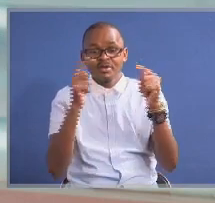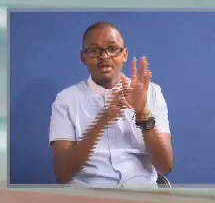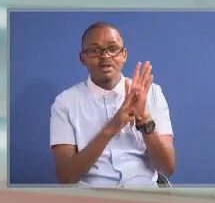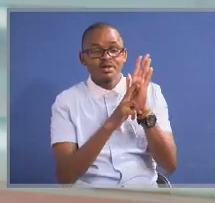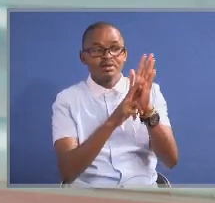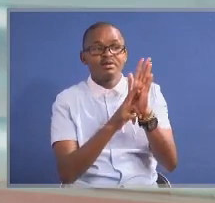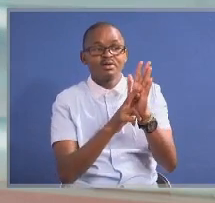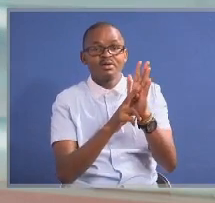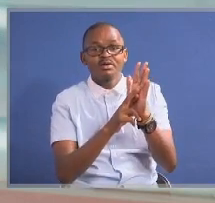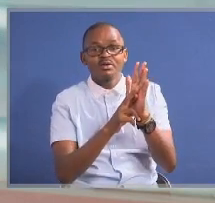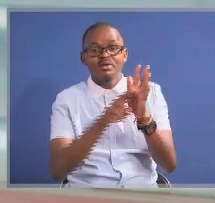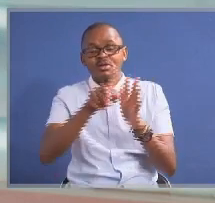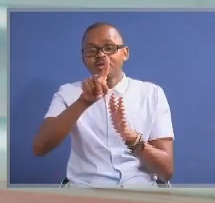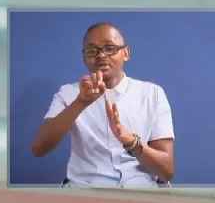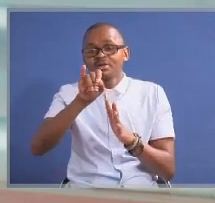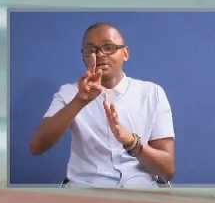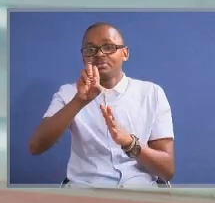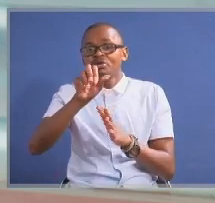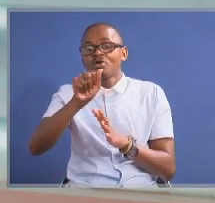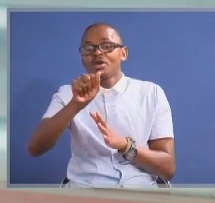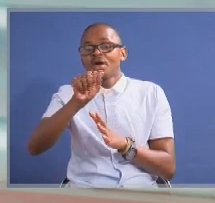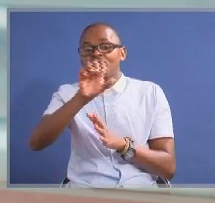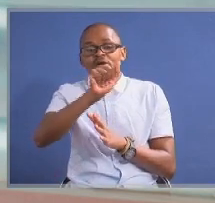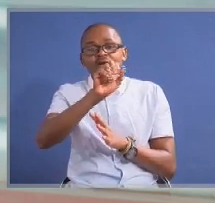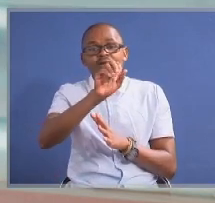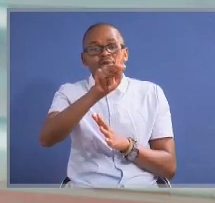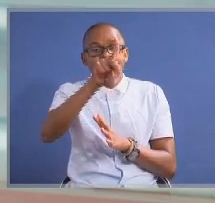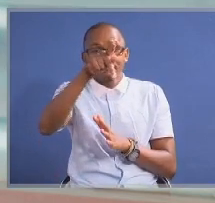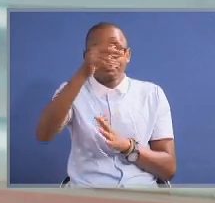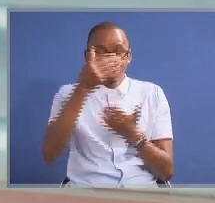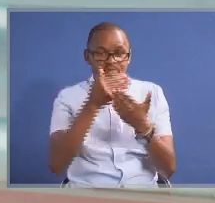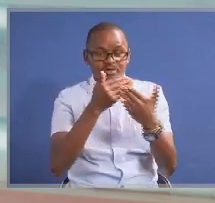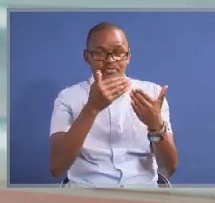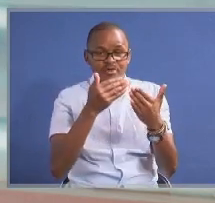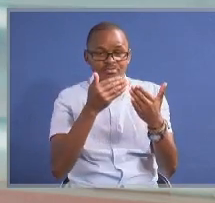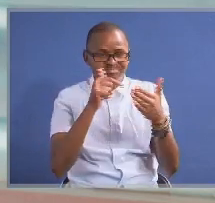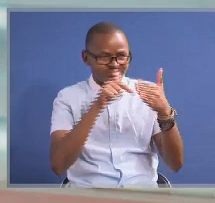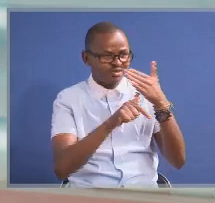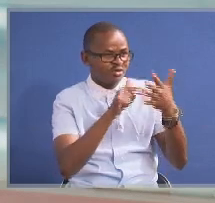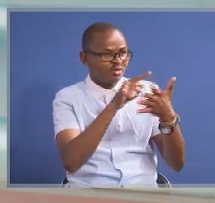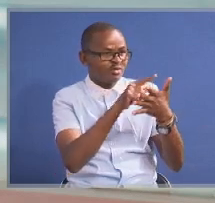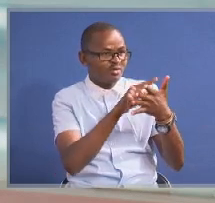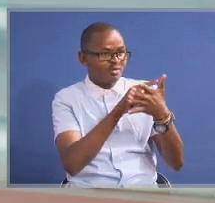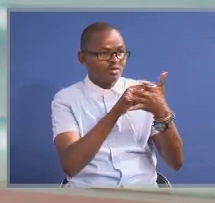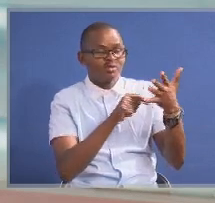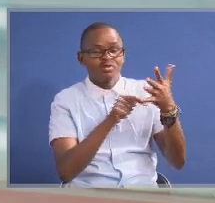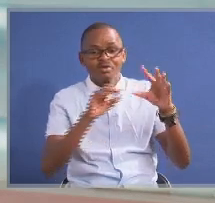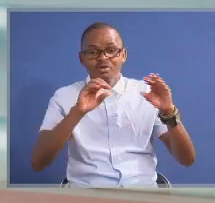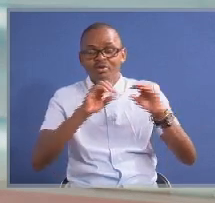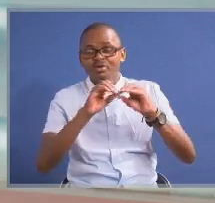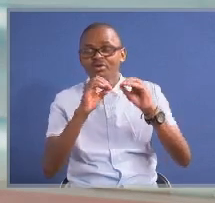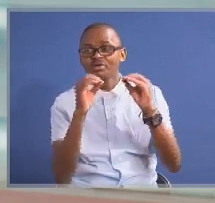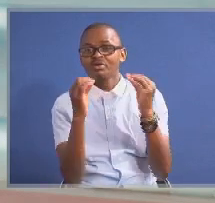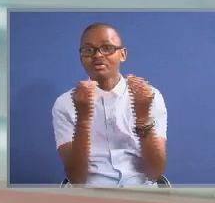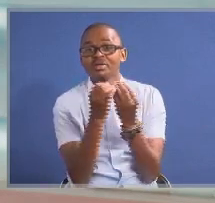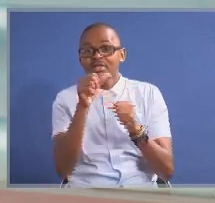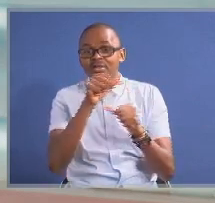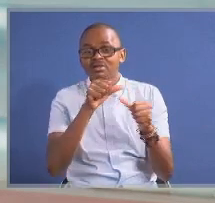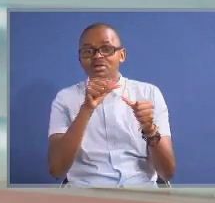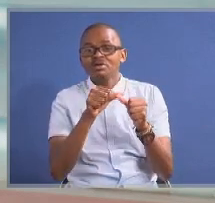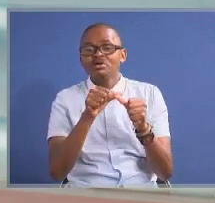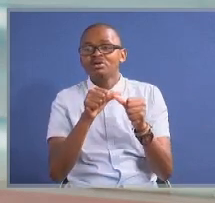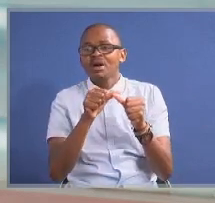represent, Timor-Leste and yes. The ACP. And before we even go into what the organization is